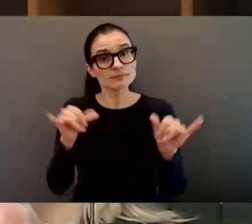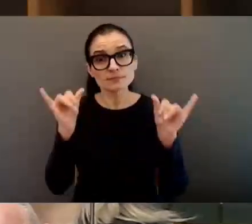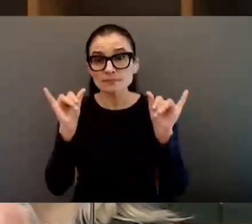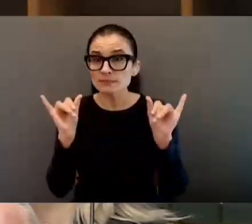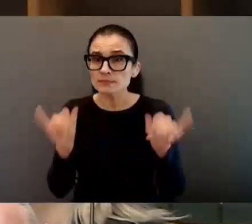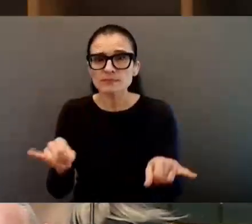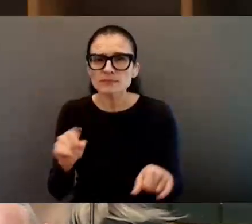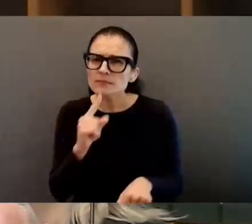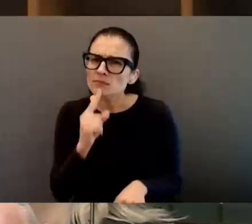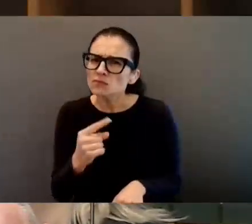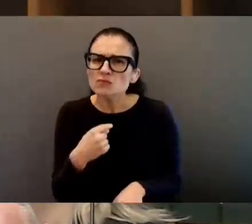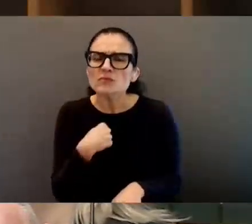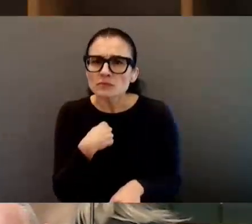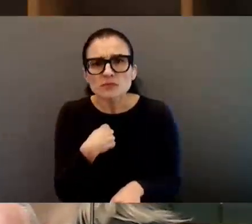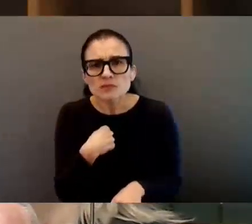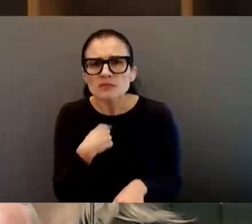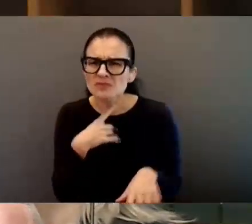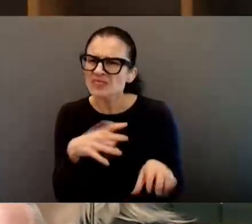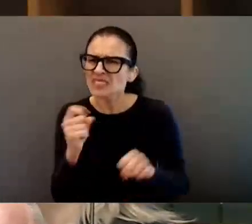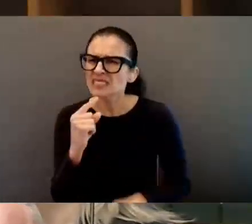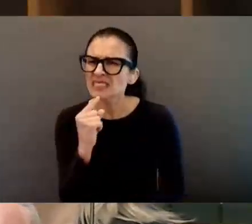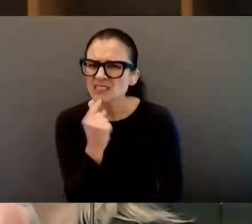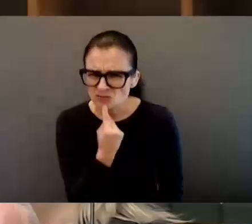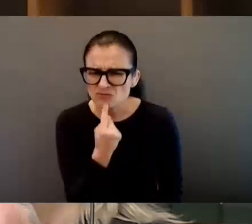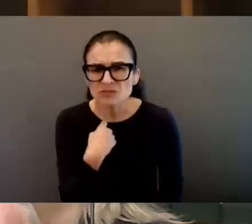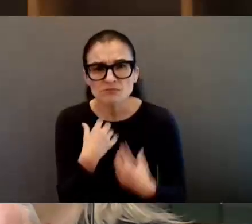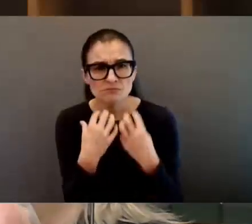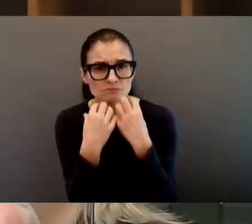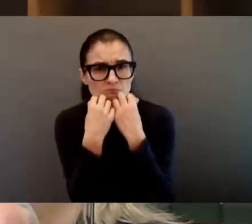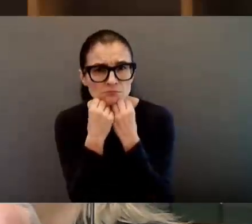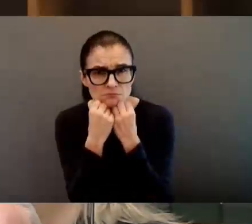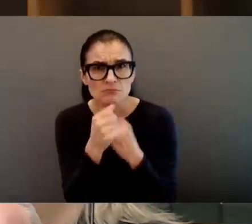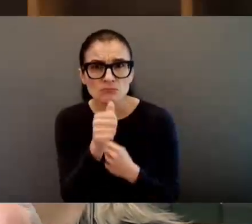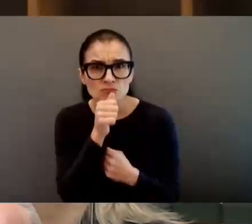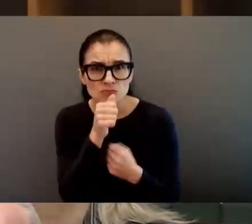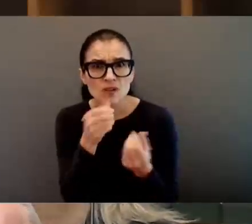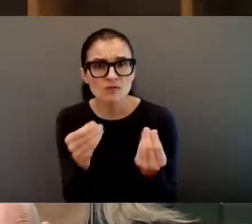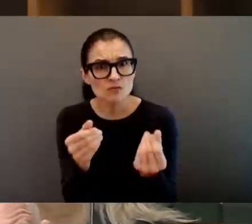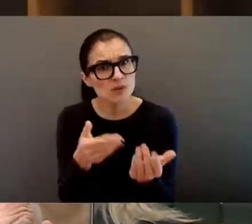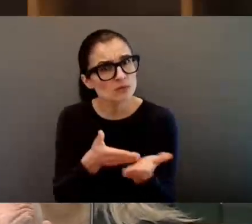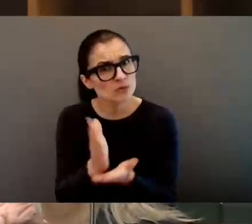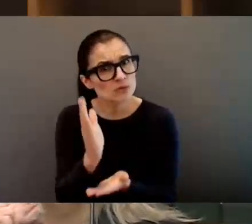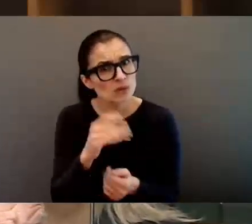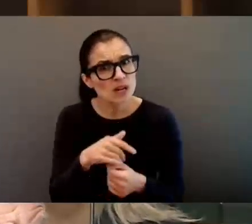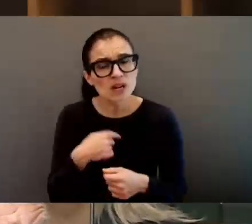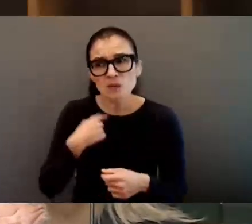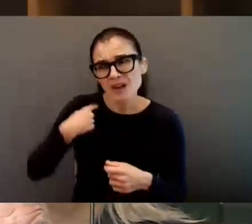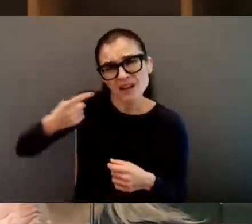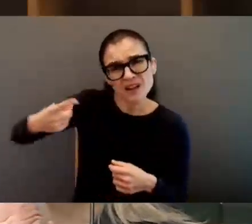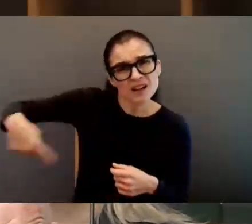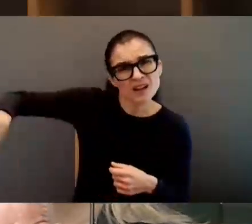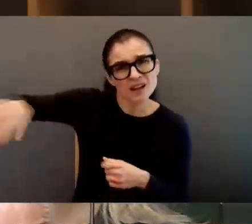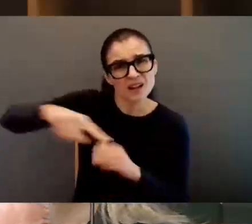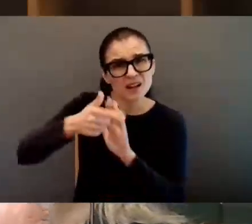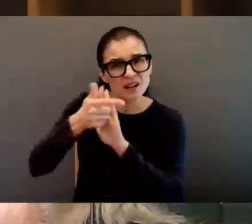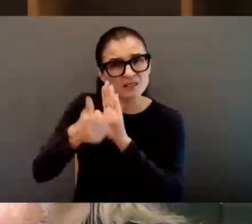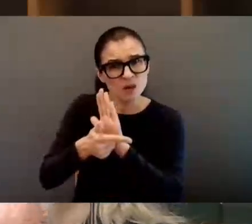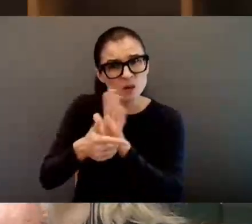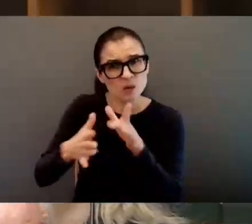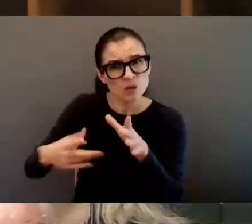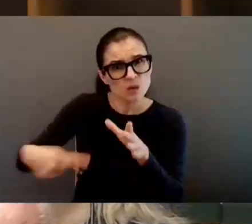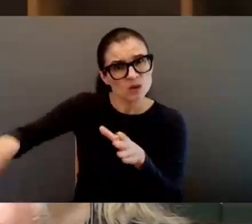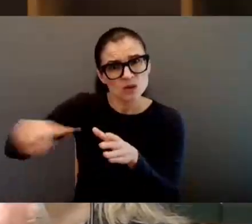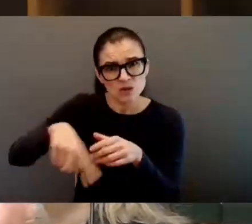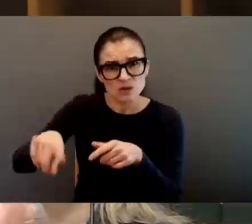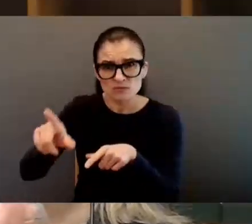owners. We have a team of lawyers that are on top of it and working not only with the Cowichan,